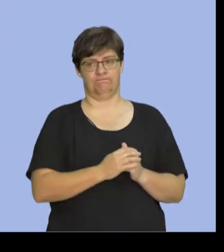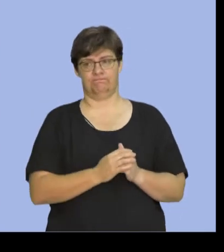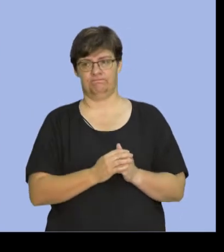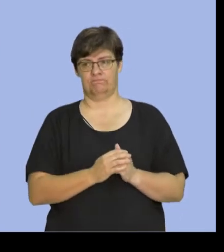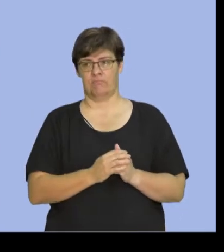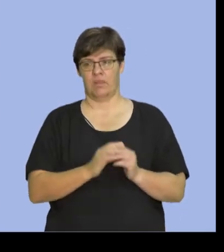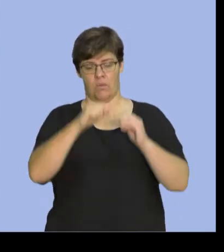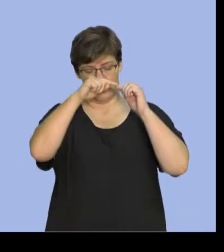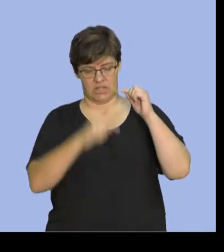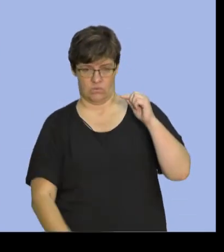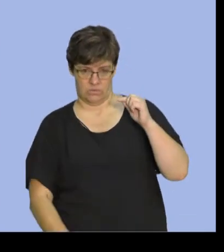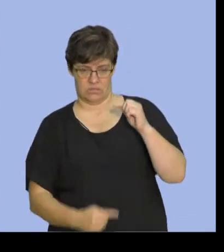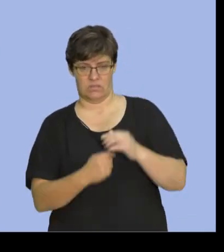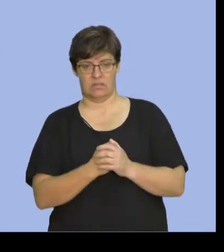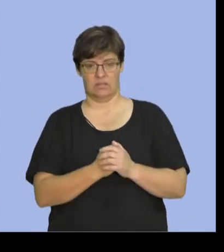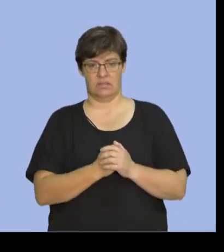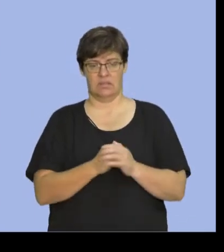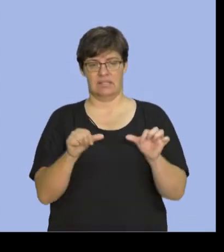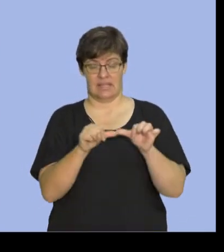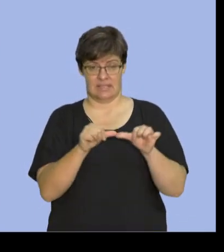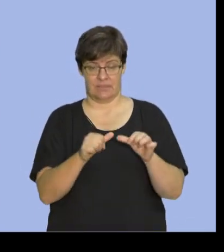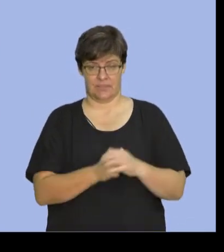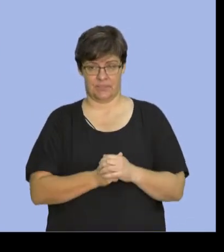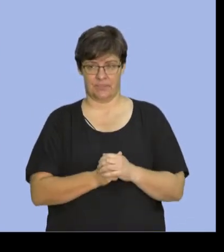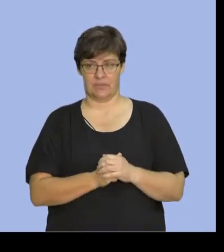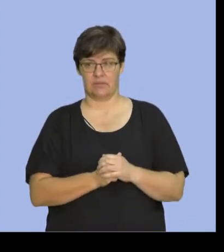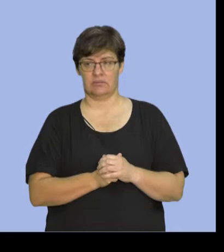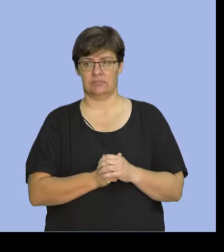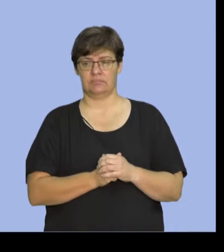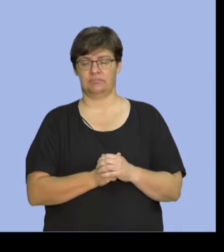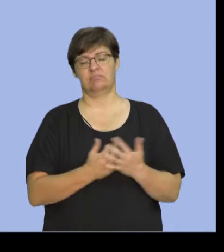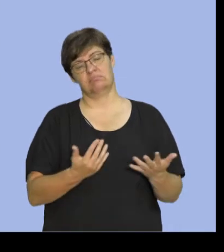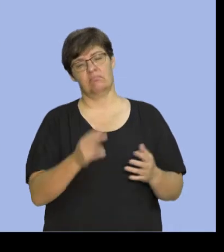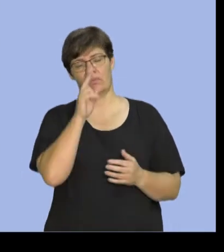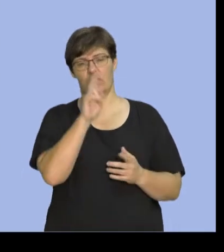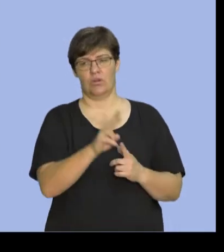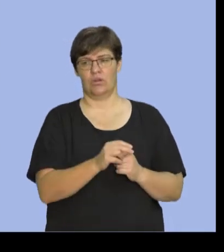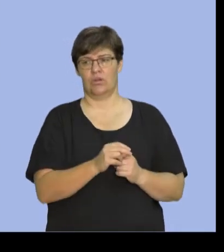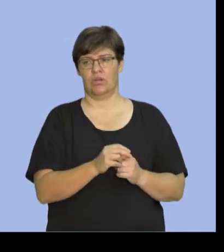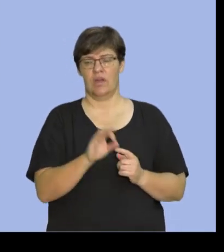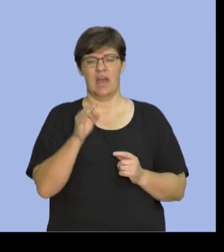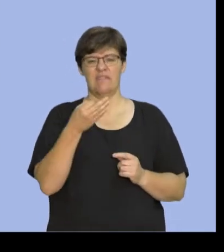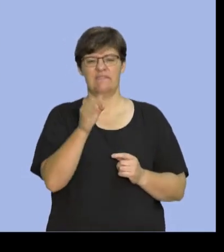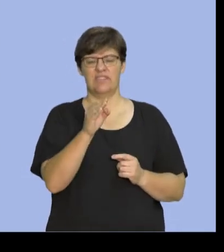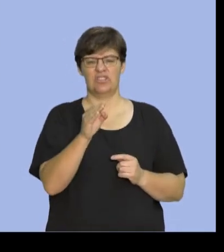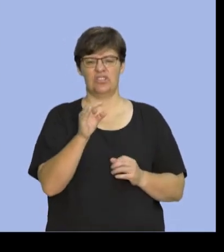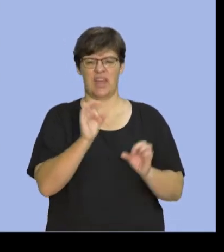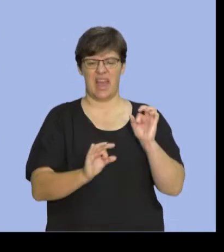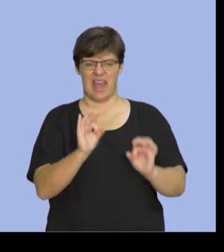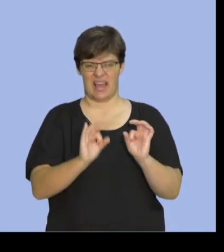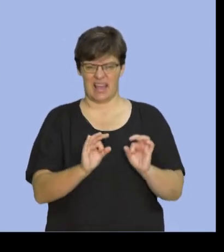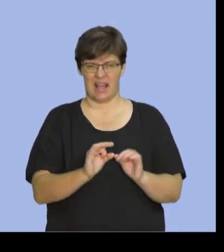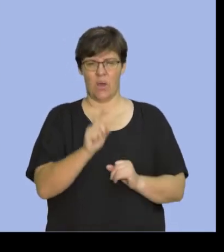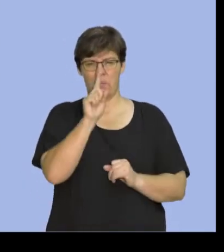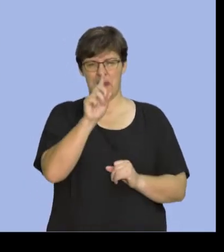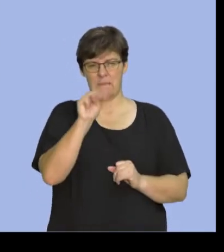down, decreasing in size. So generally, if we were to look at a fish egg, it's slightly larger than a millimeter or